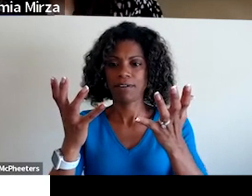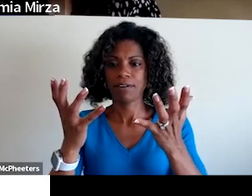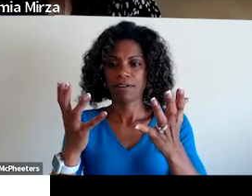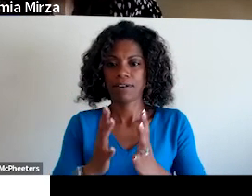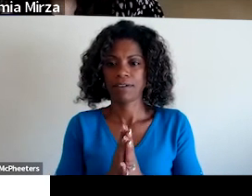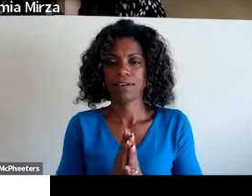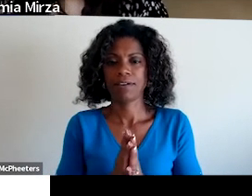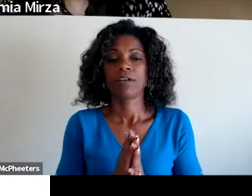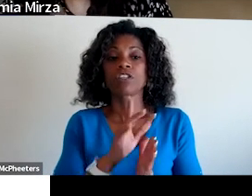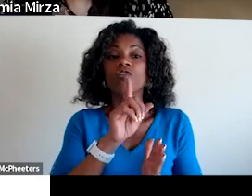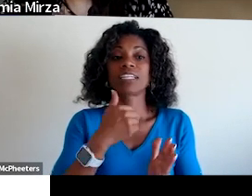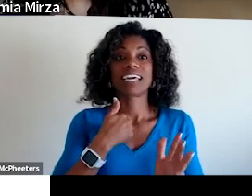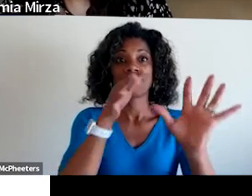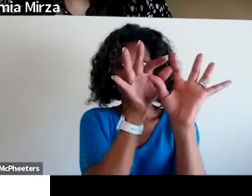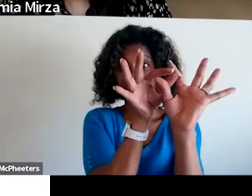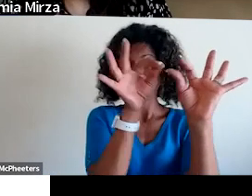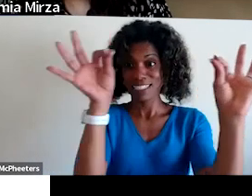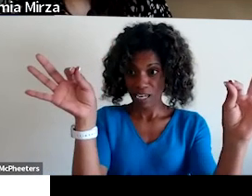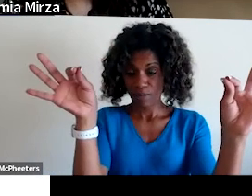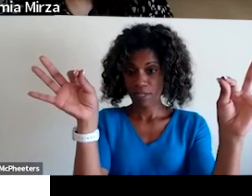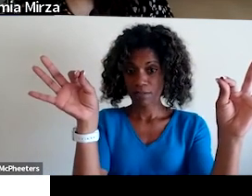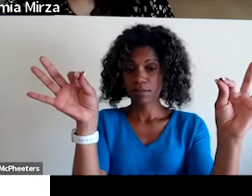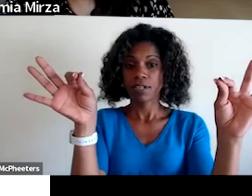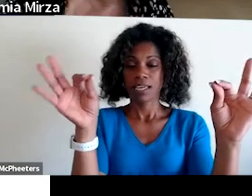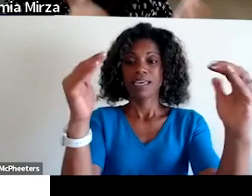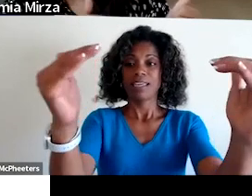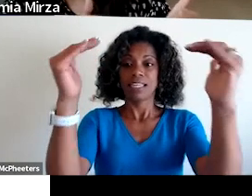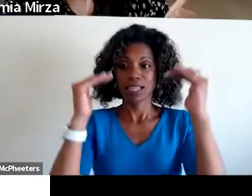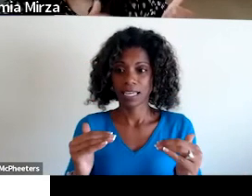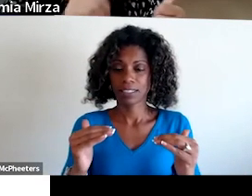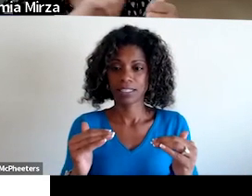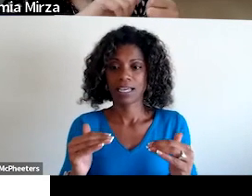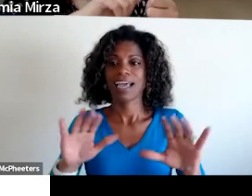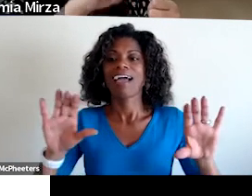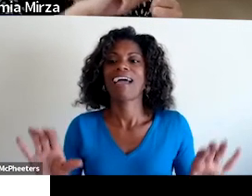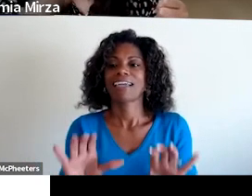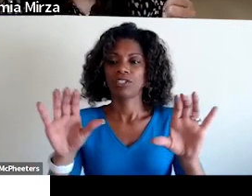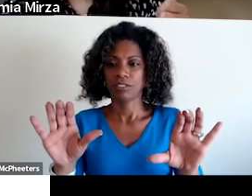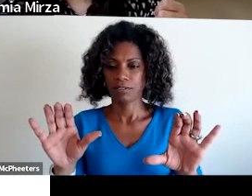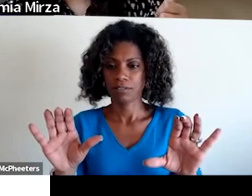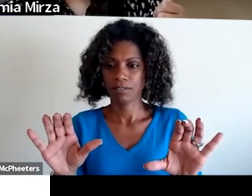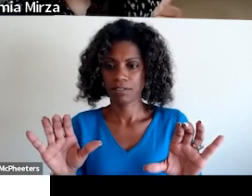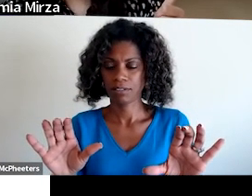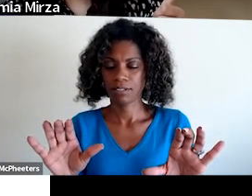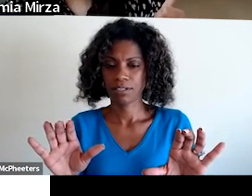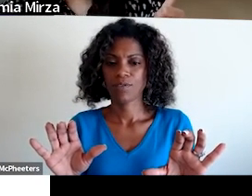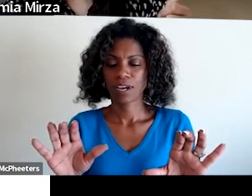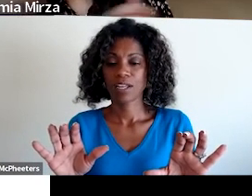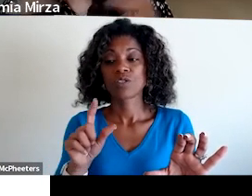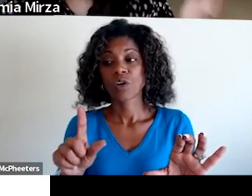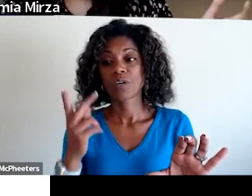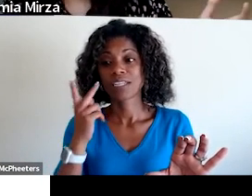to action. You know, as we've talked about in 2020, statements came out, but then we saw what